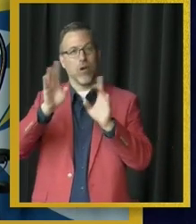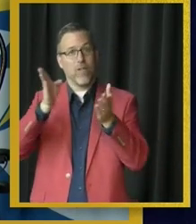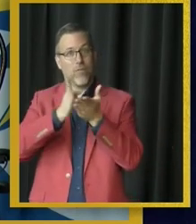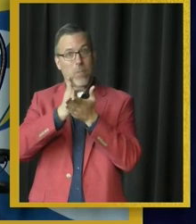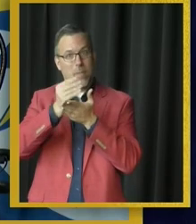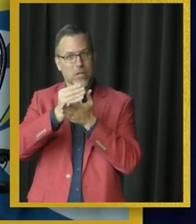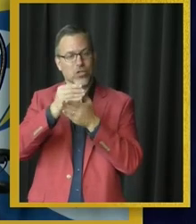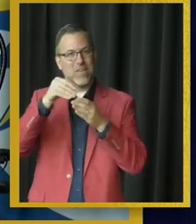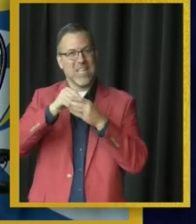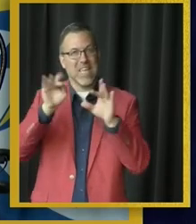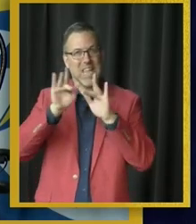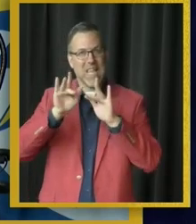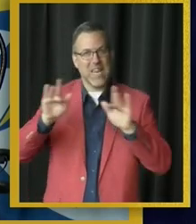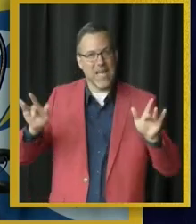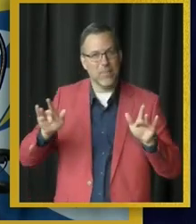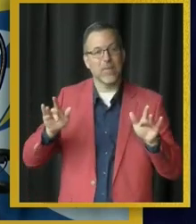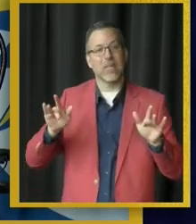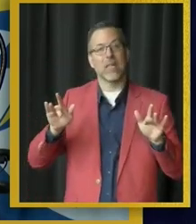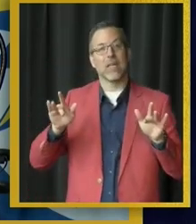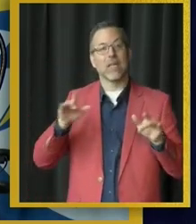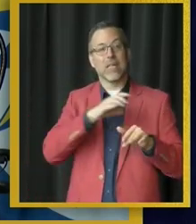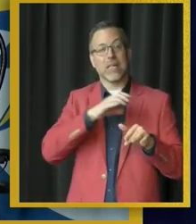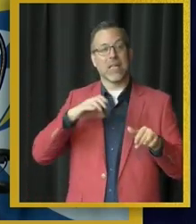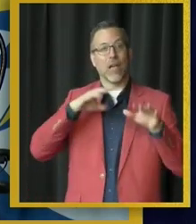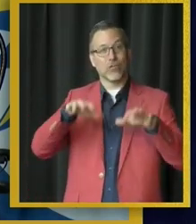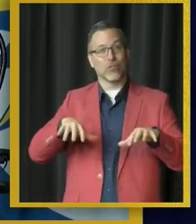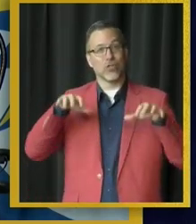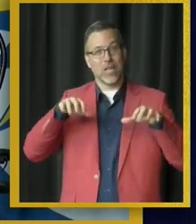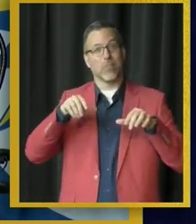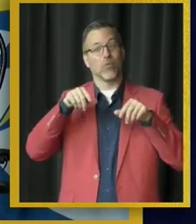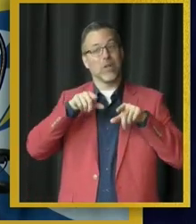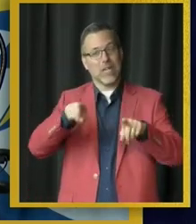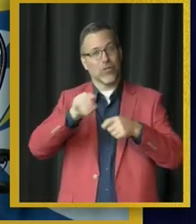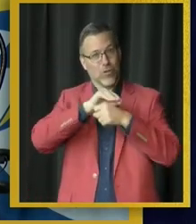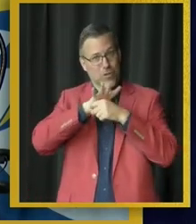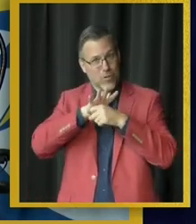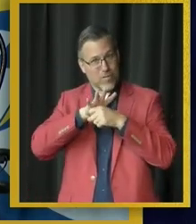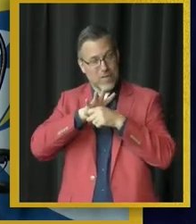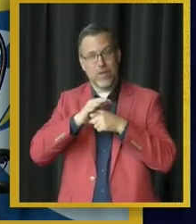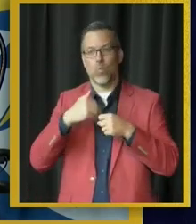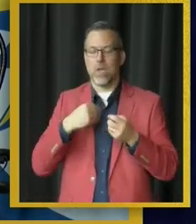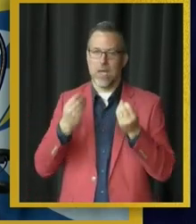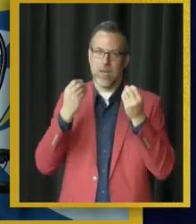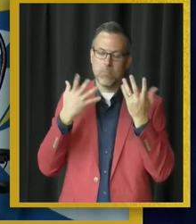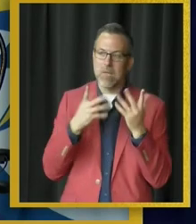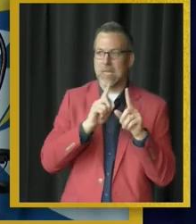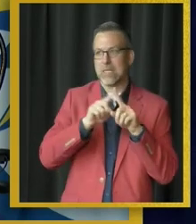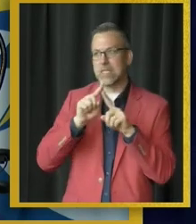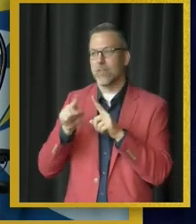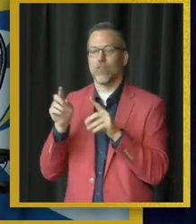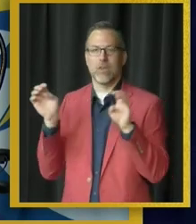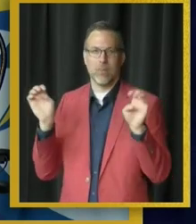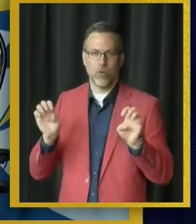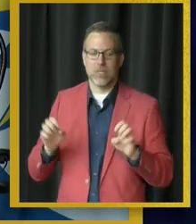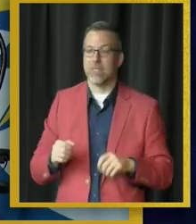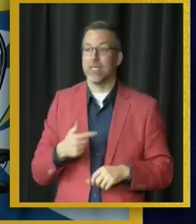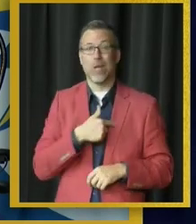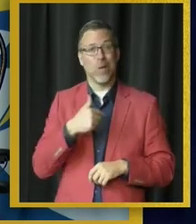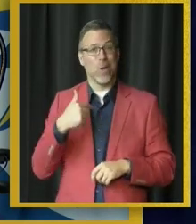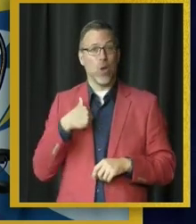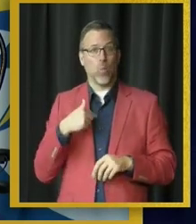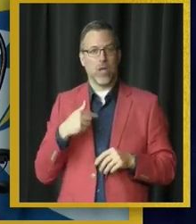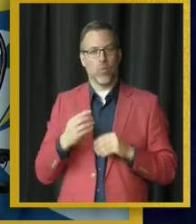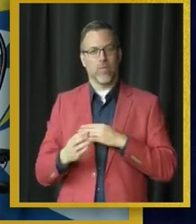chamber during the pandemic. And we faced multiple emergencies. We were forced to make